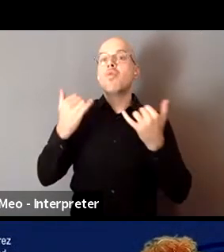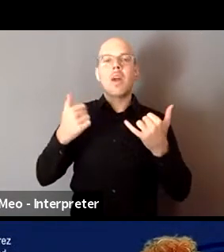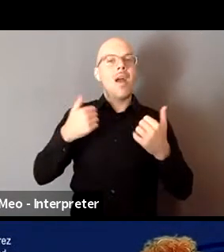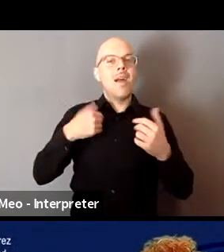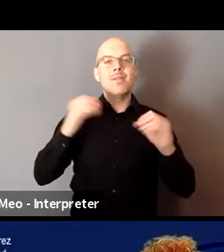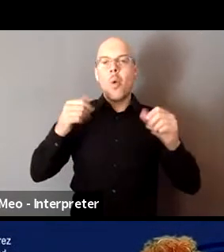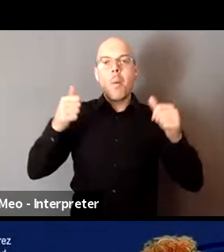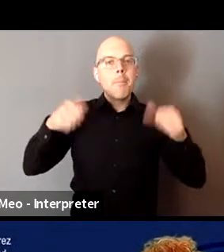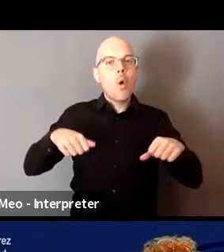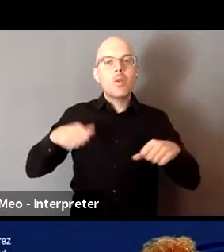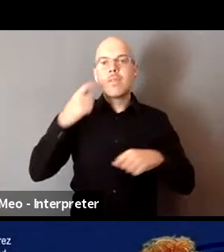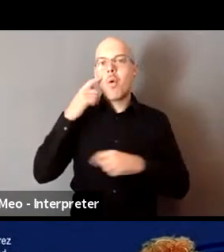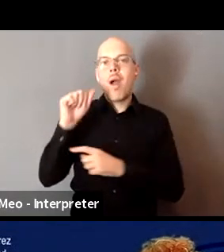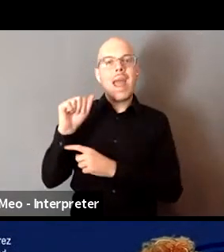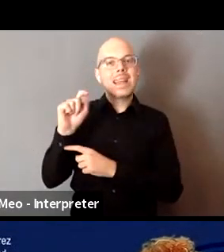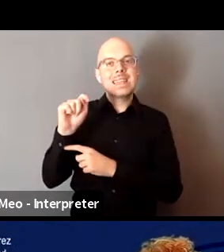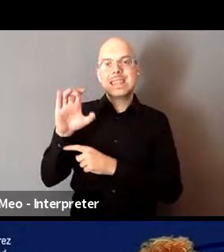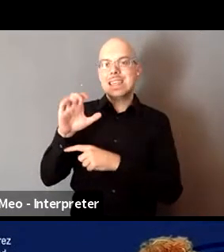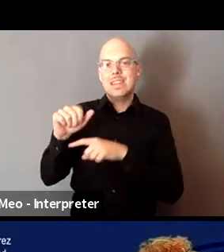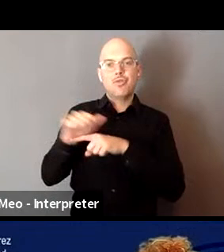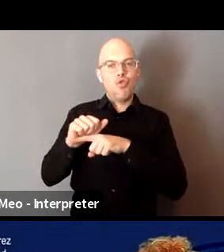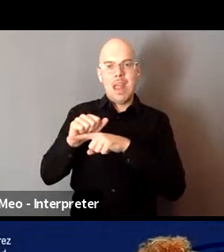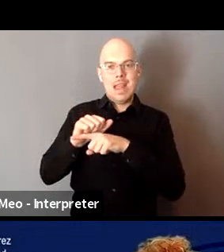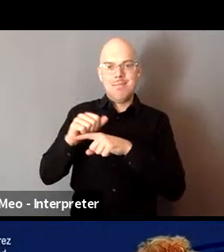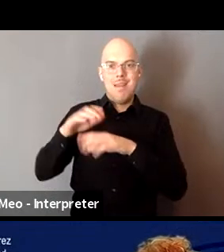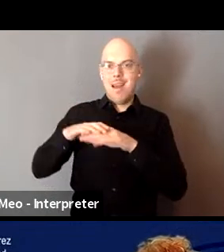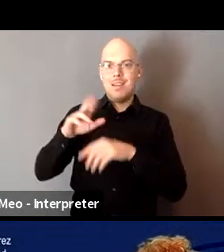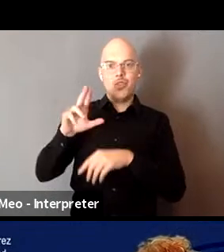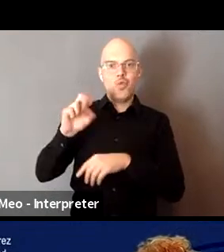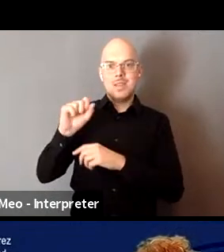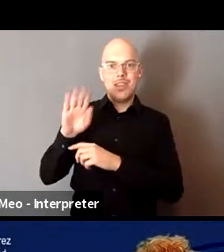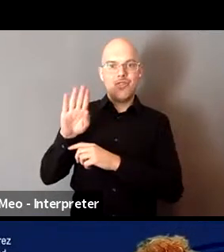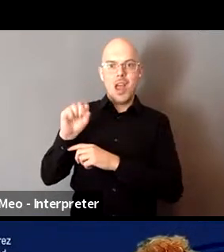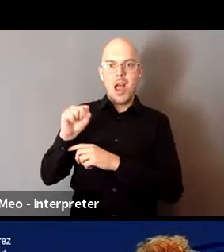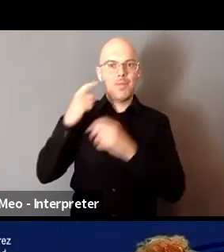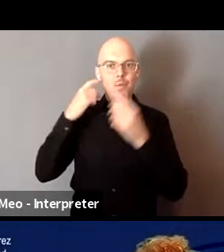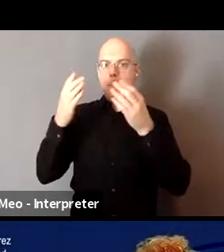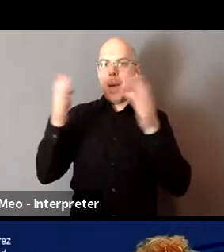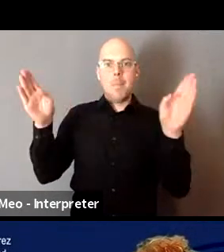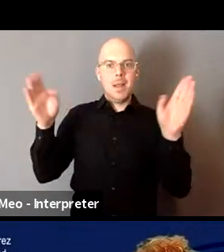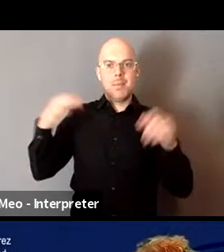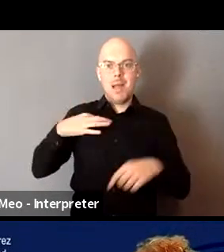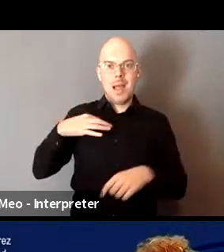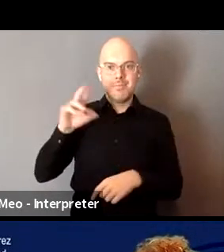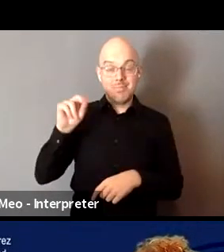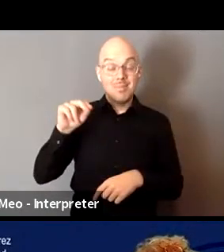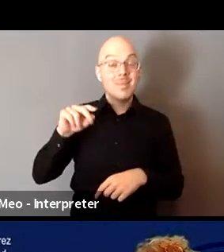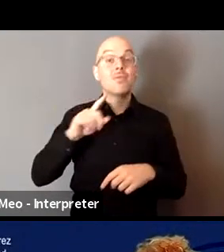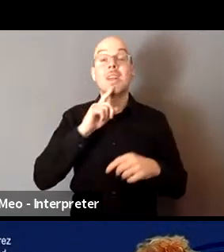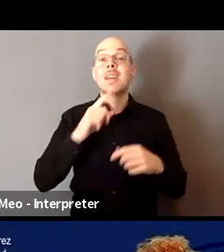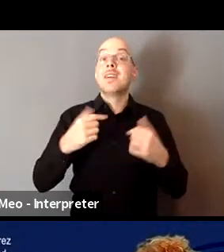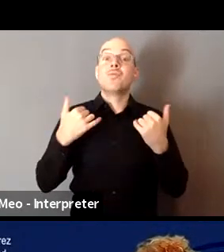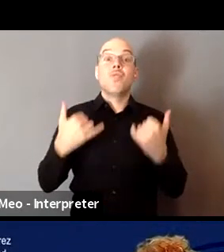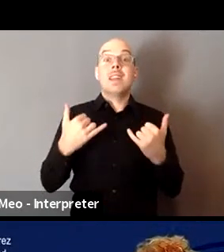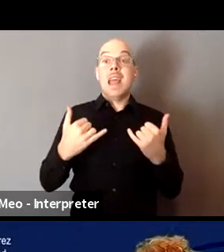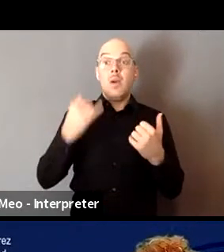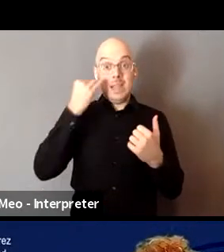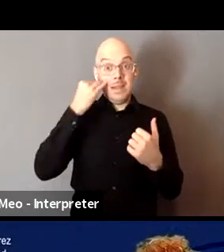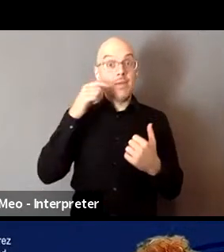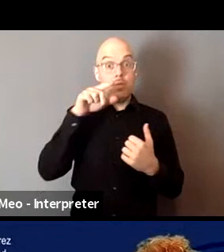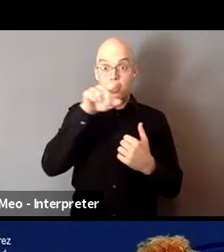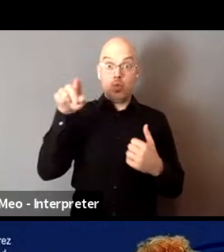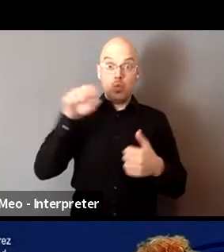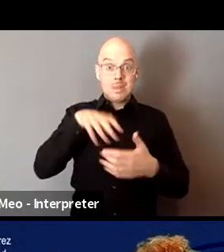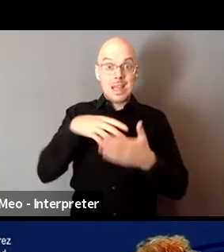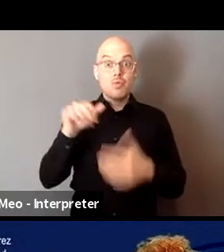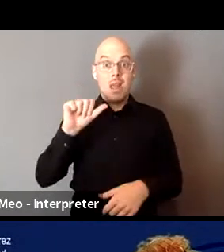control trainees for the general public. So right now, this is the only way for if someone's scheduled for Schedule A